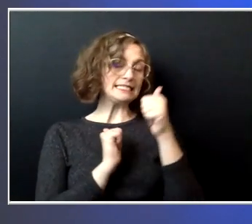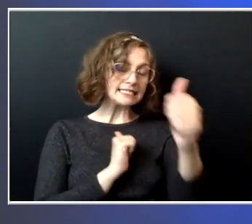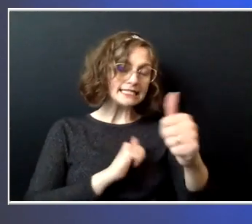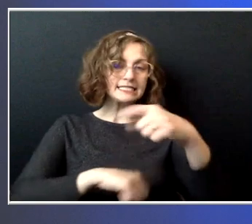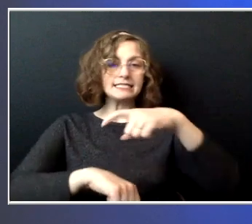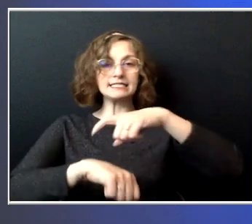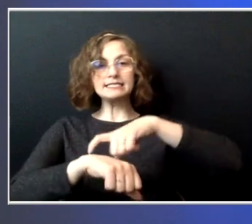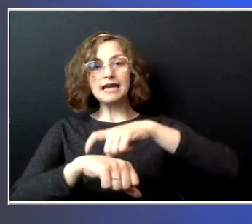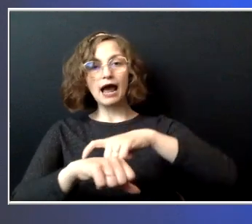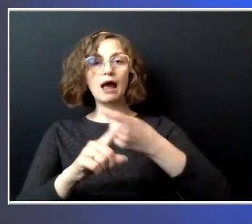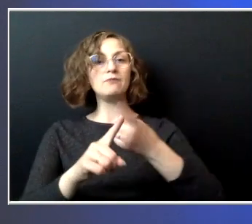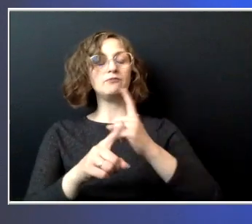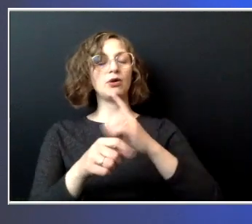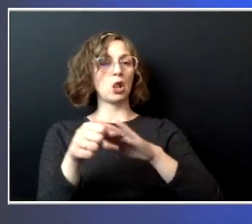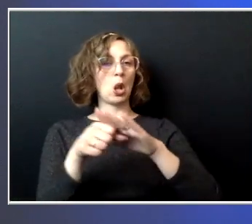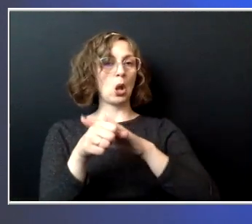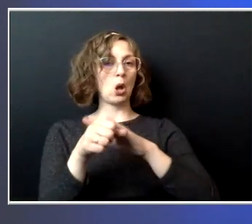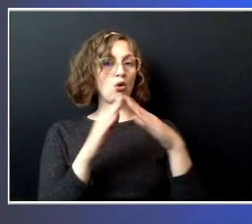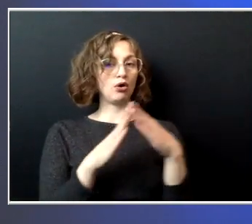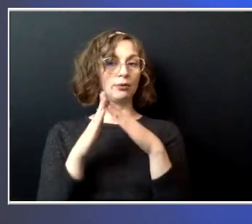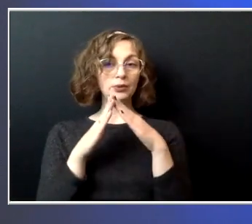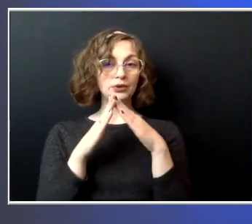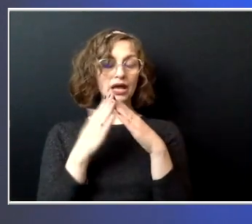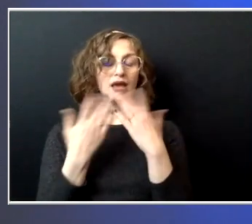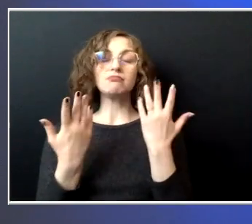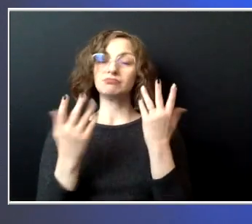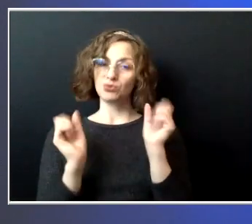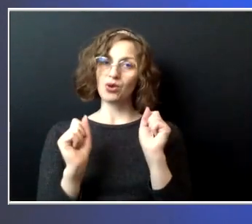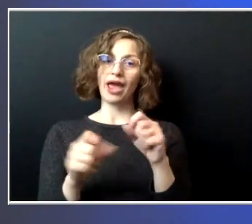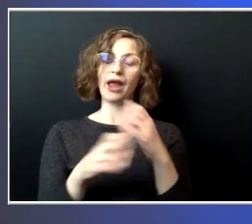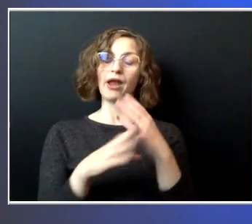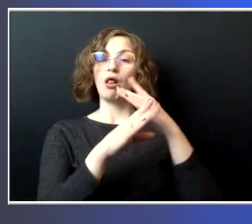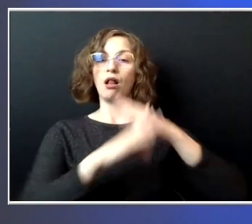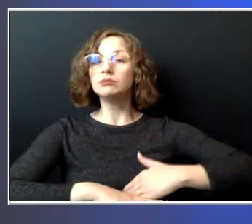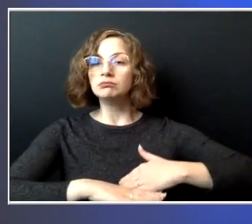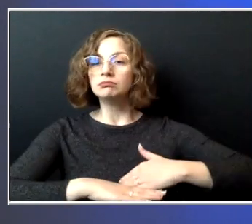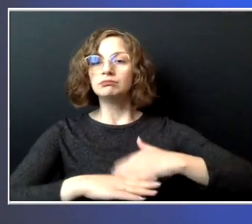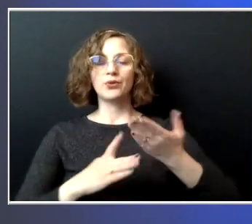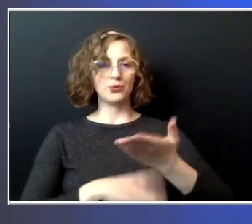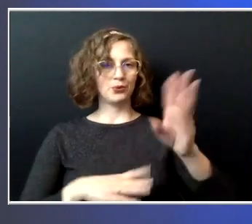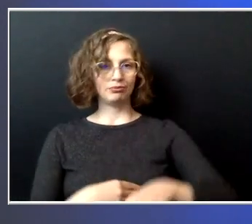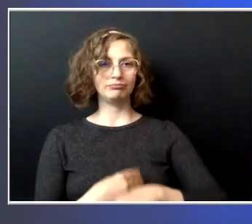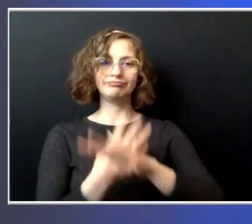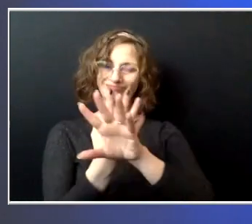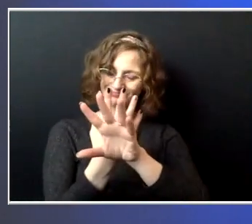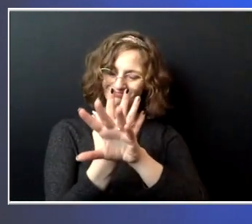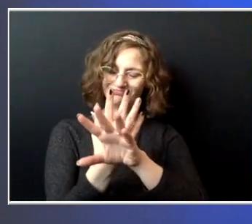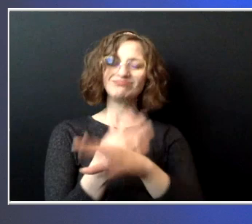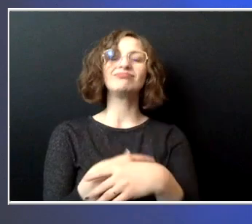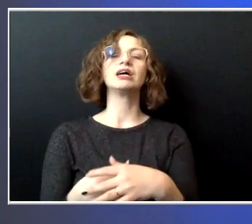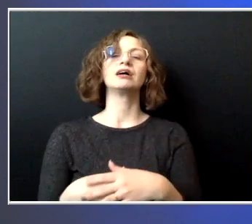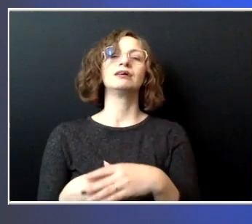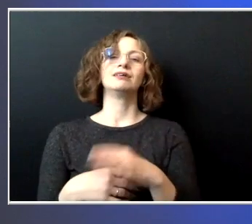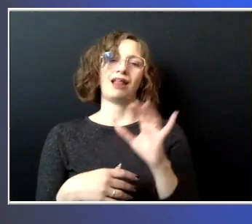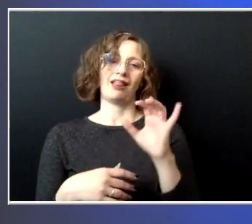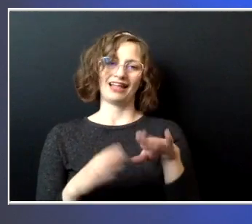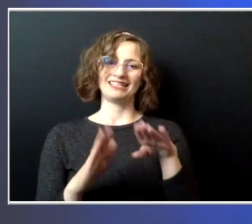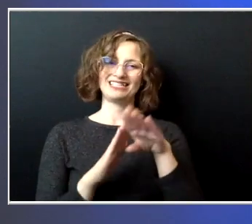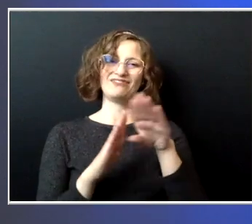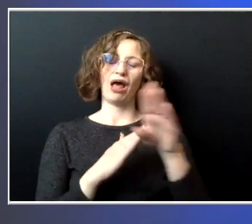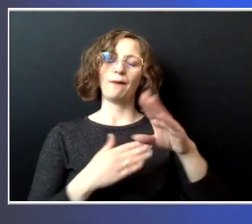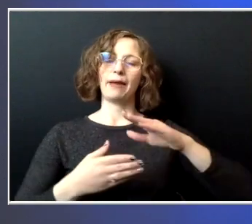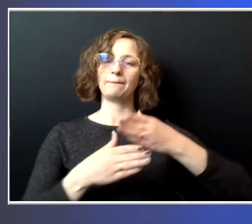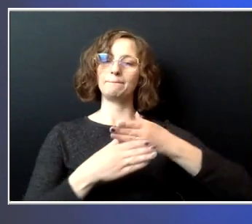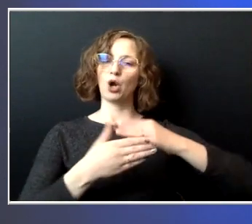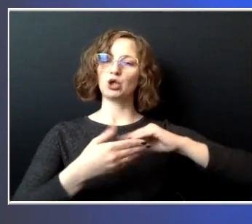So it's getting the partnerships developed, because one of the things that we tried to make sure with our telebehavioral health was that